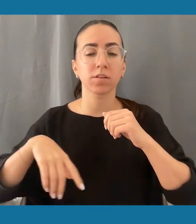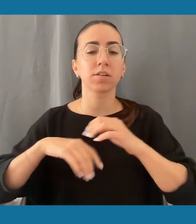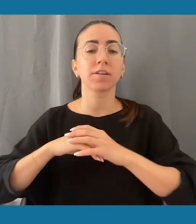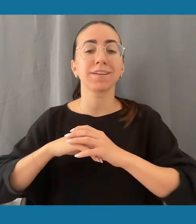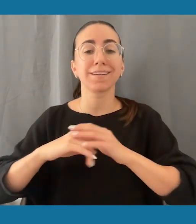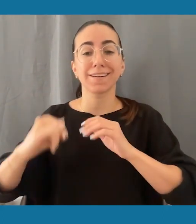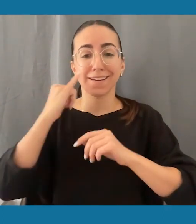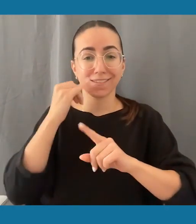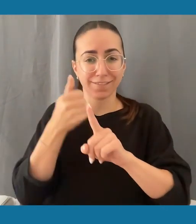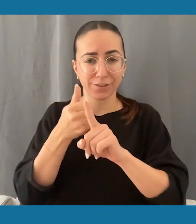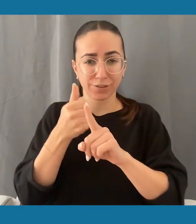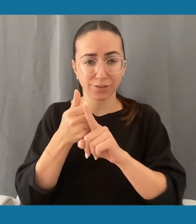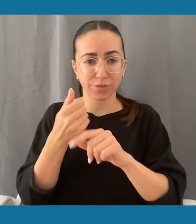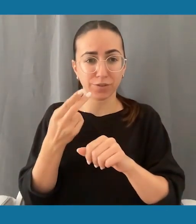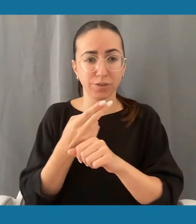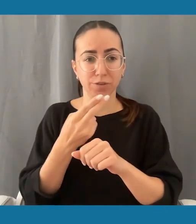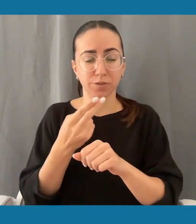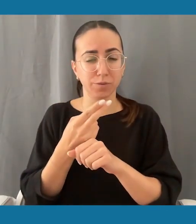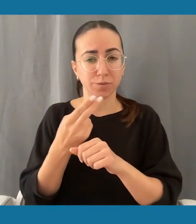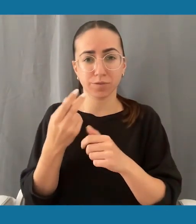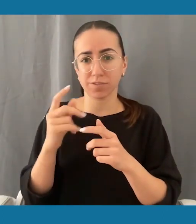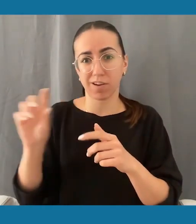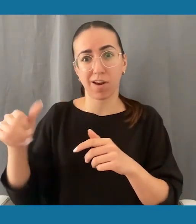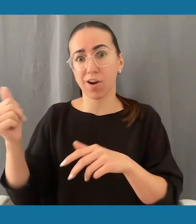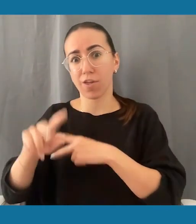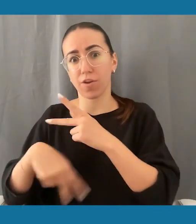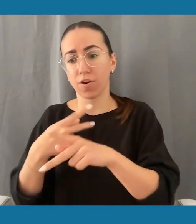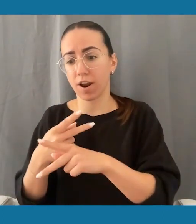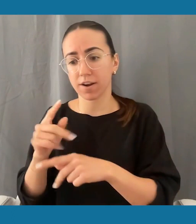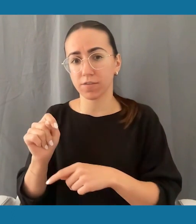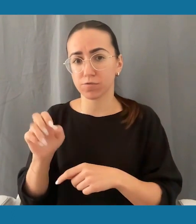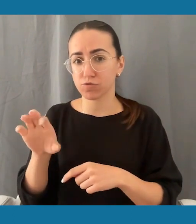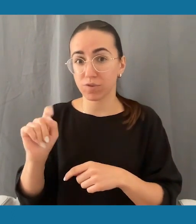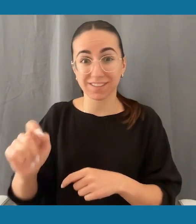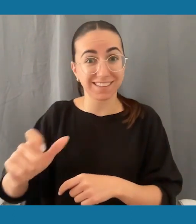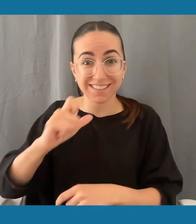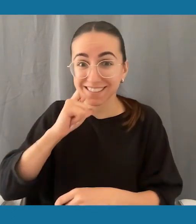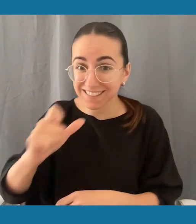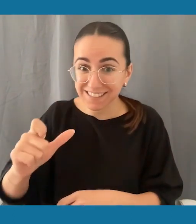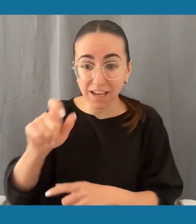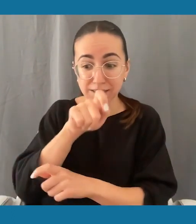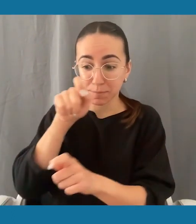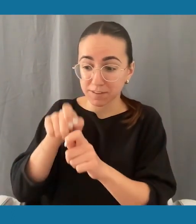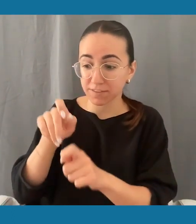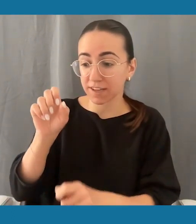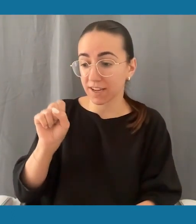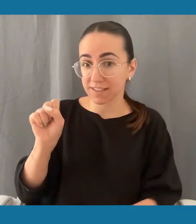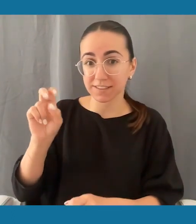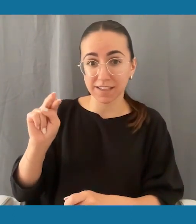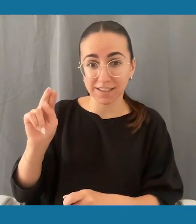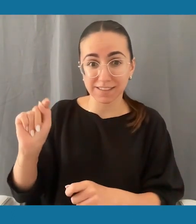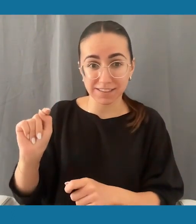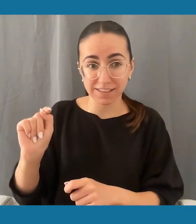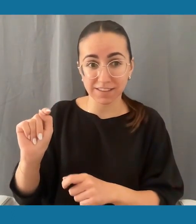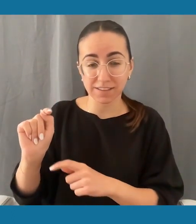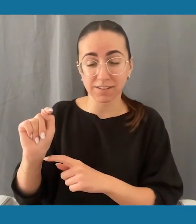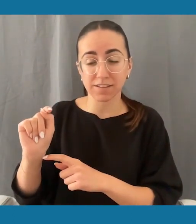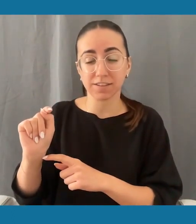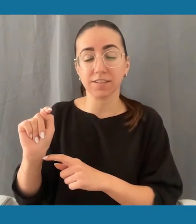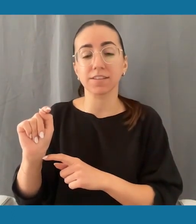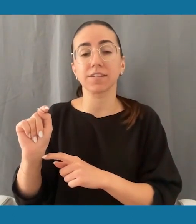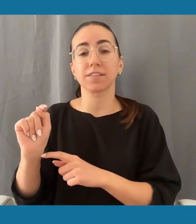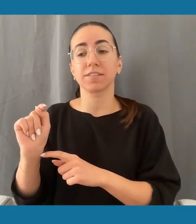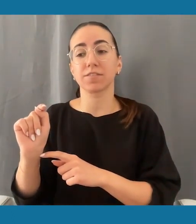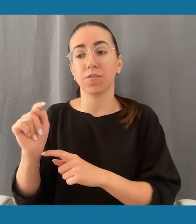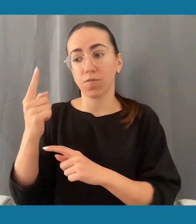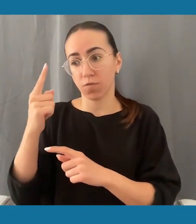you use a revocable trust or any other kind of a trust that's not specifically geared